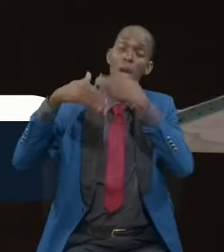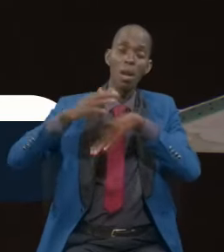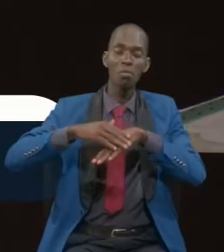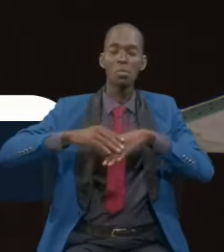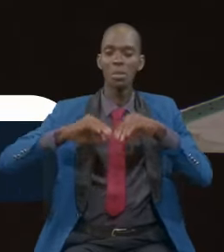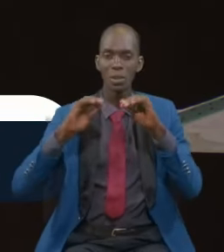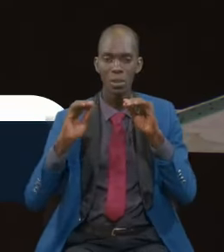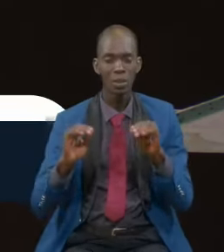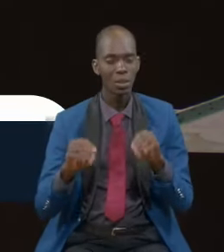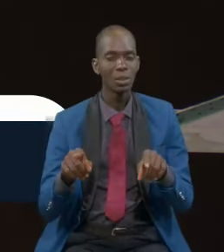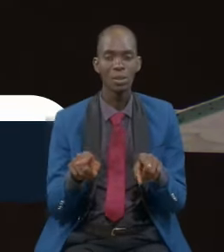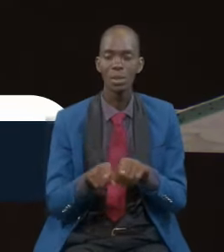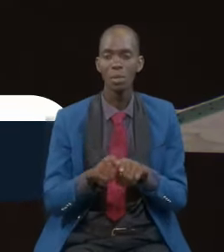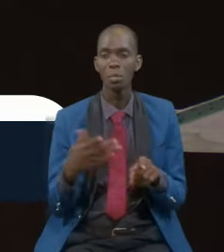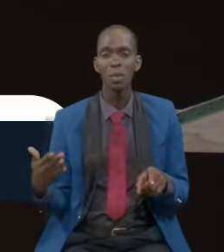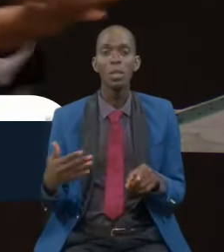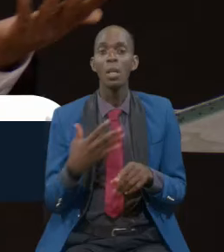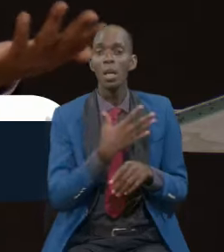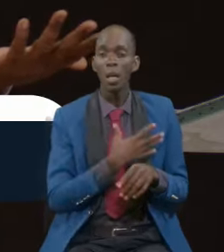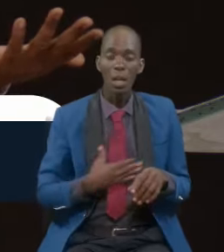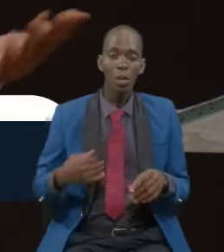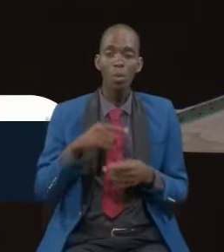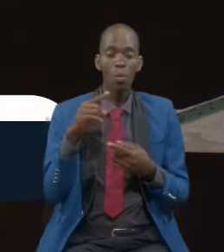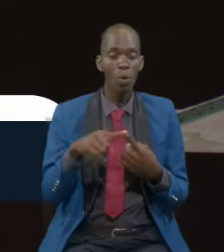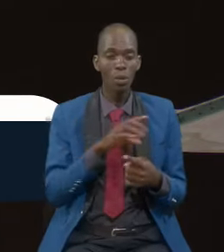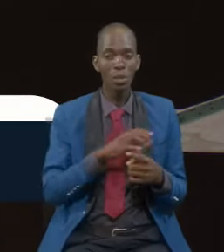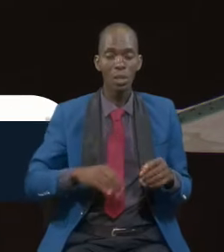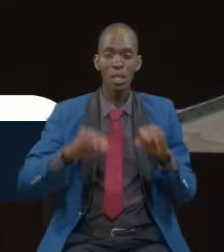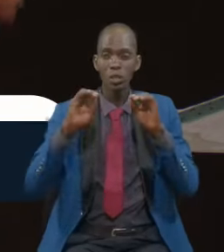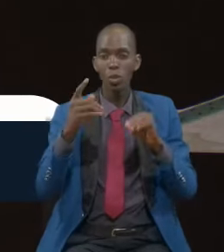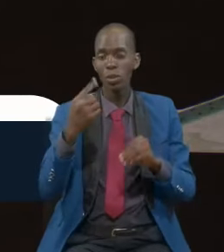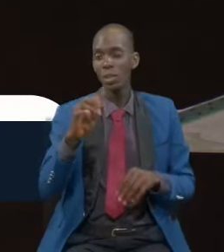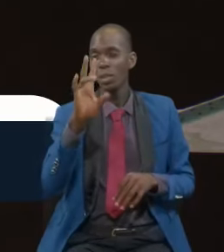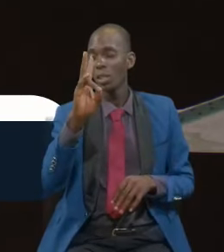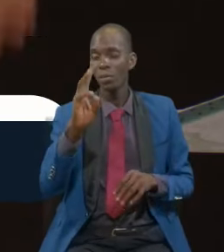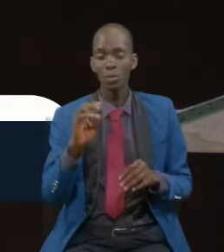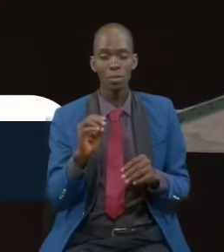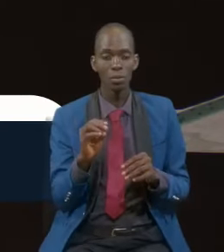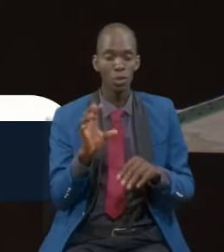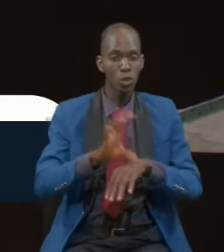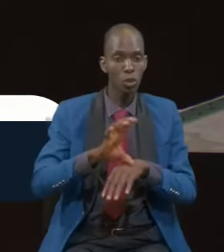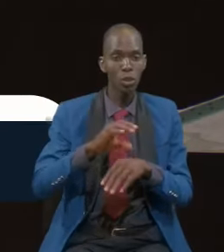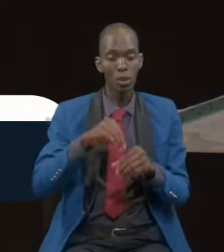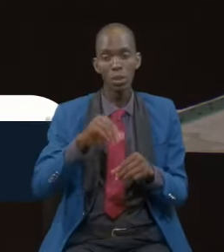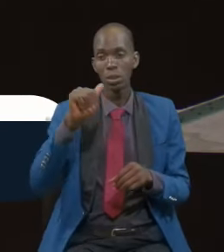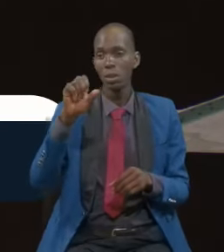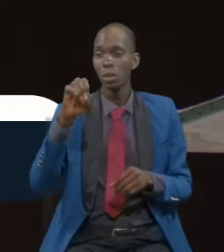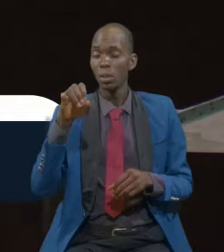seven churches in Asia Minor, he didn't change his message. That same message.